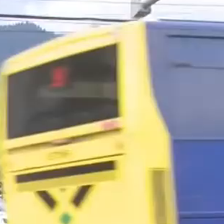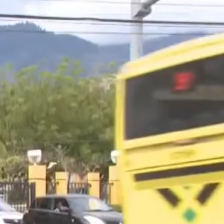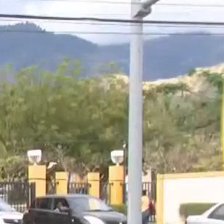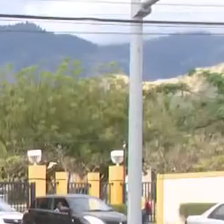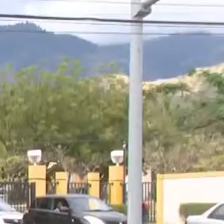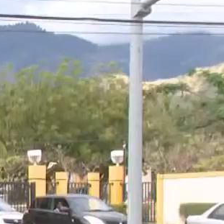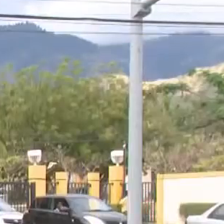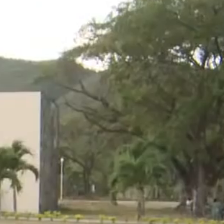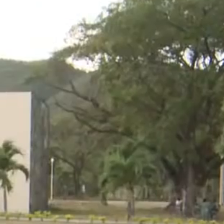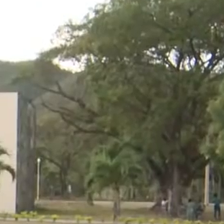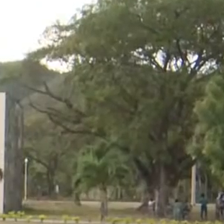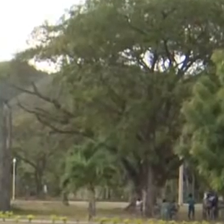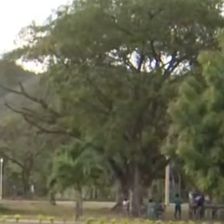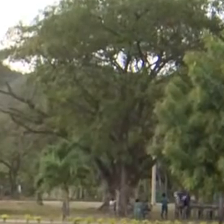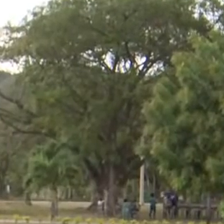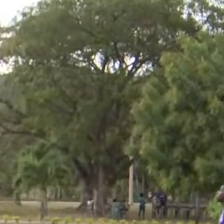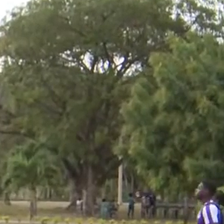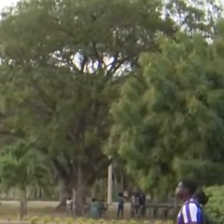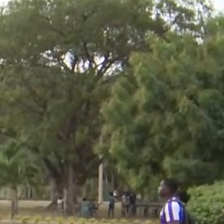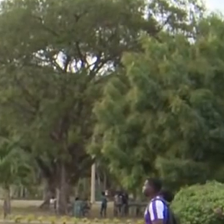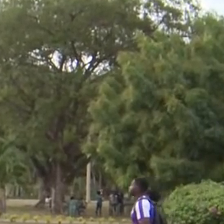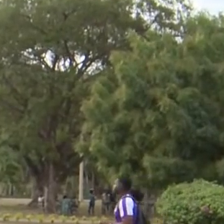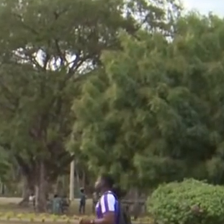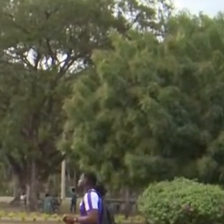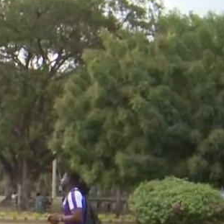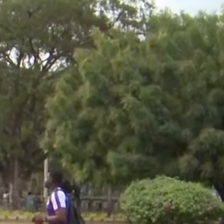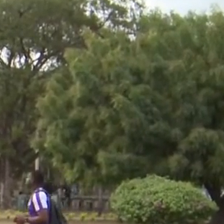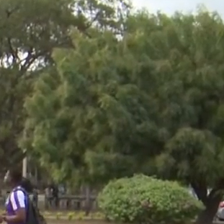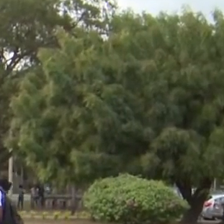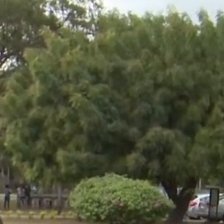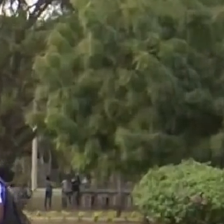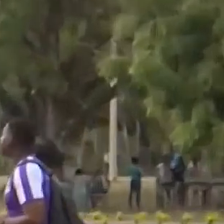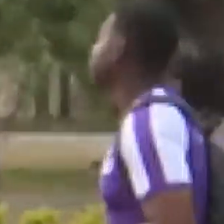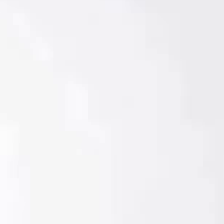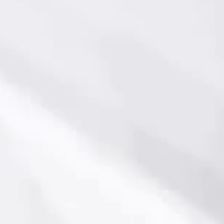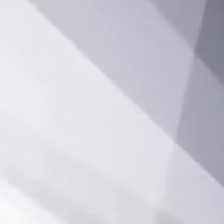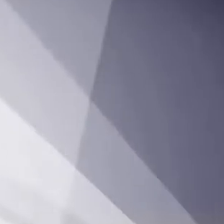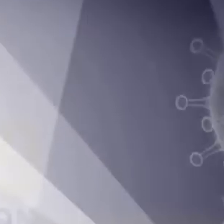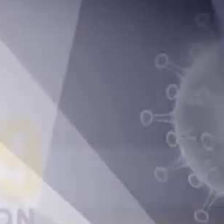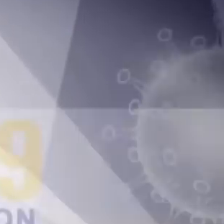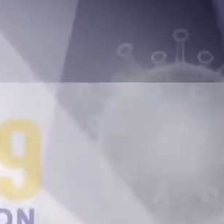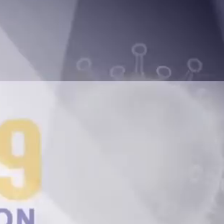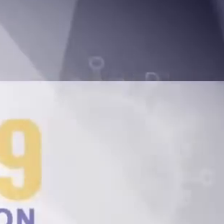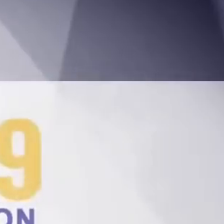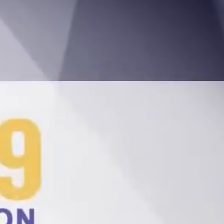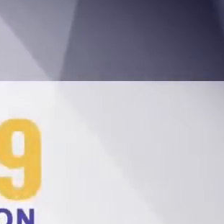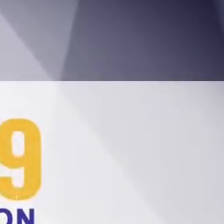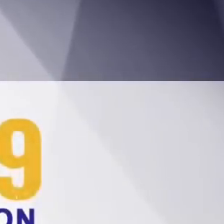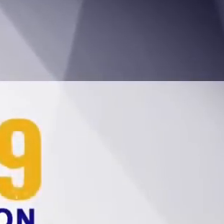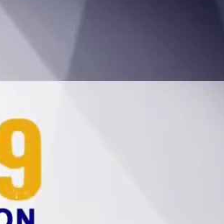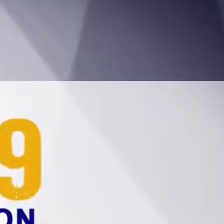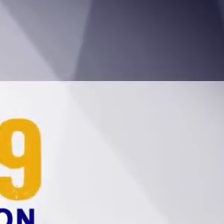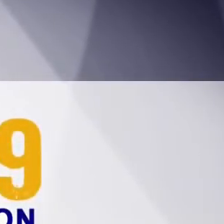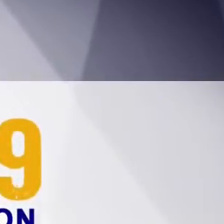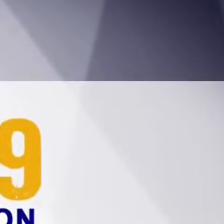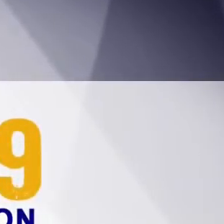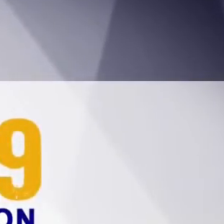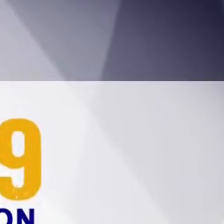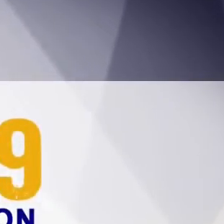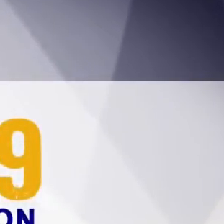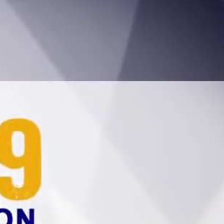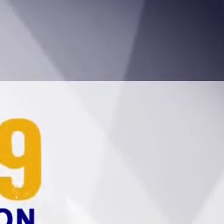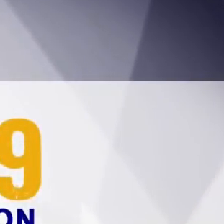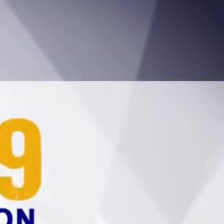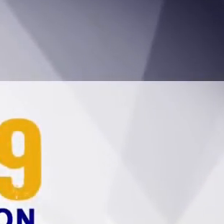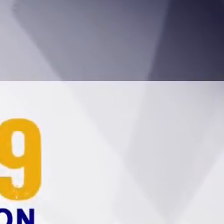ways of teaching. So, what's the impact on students? Join us for another RJR Gleaner Group